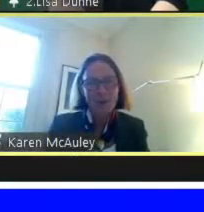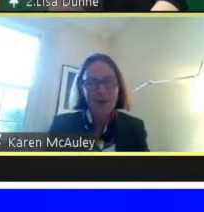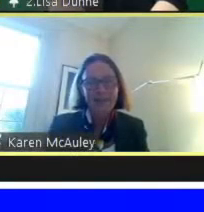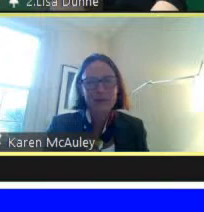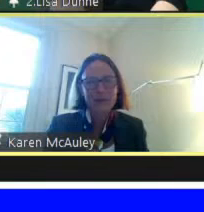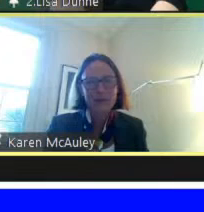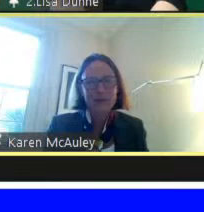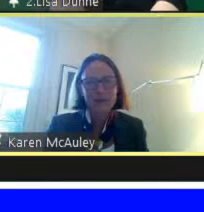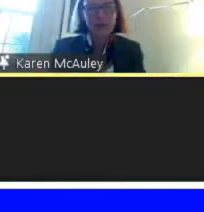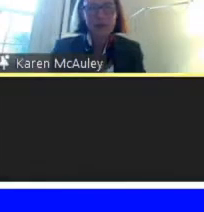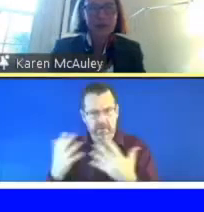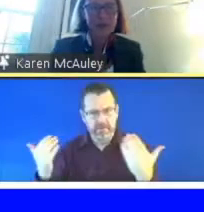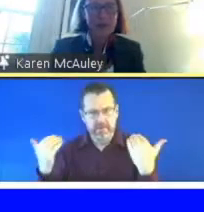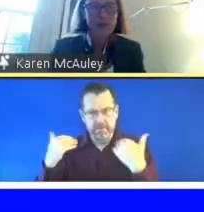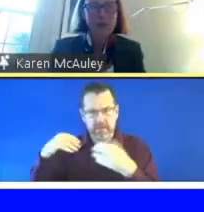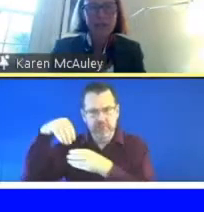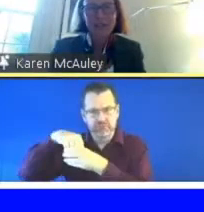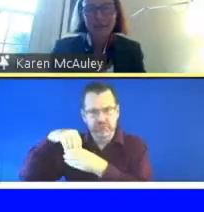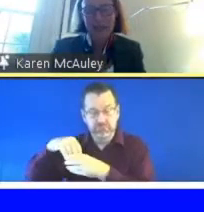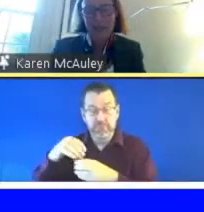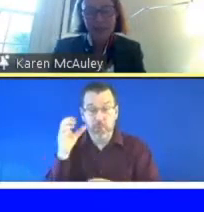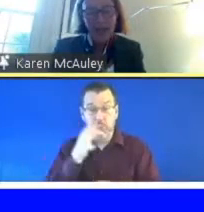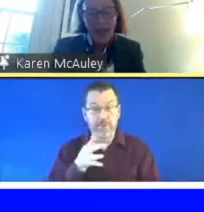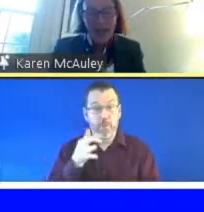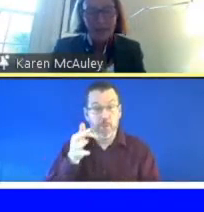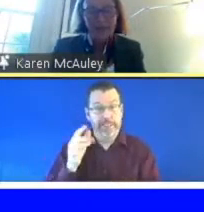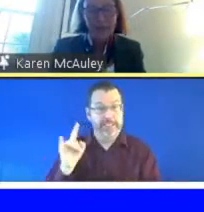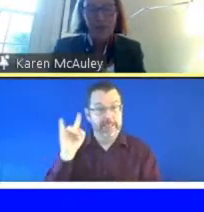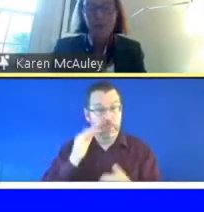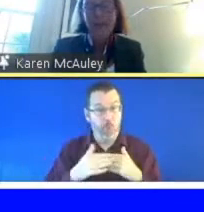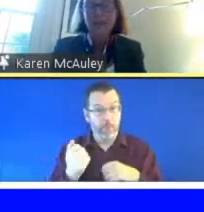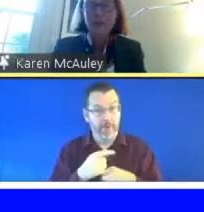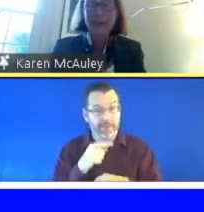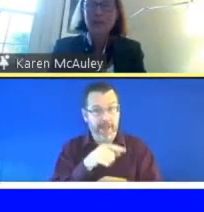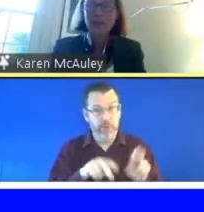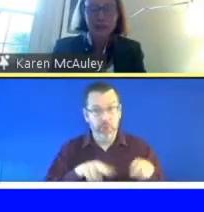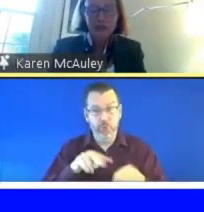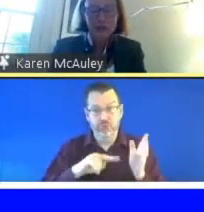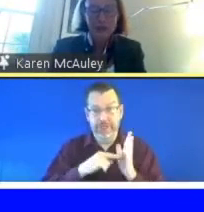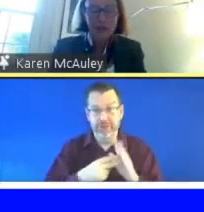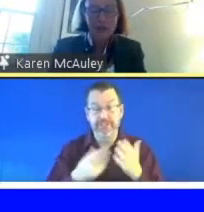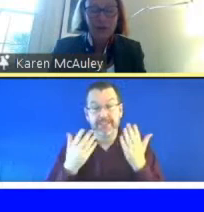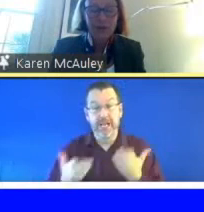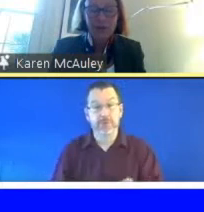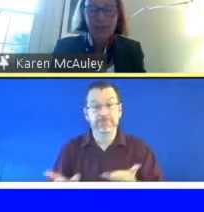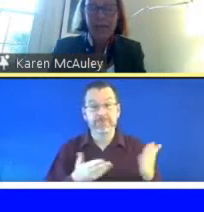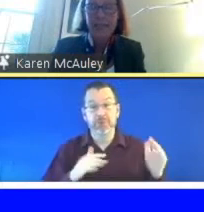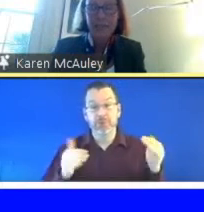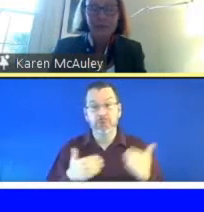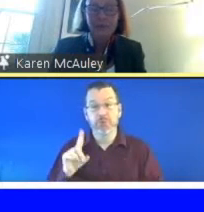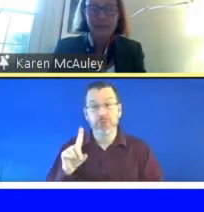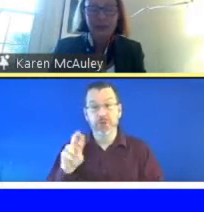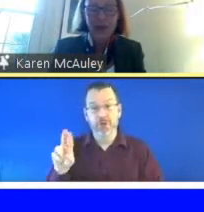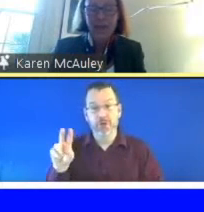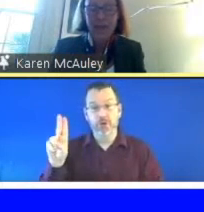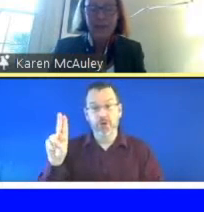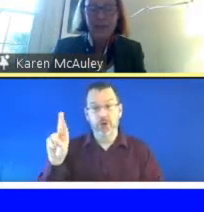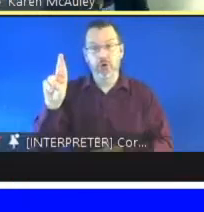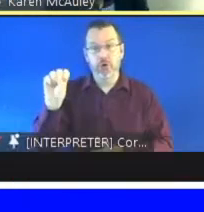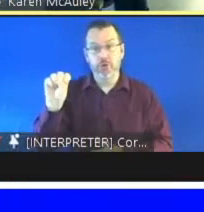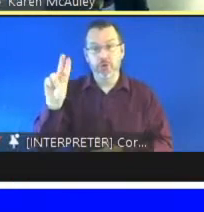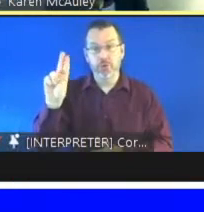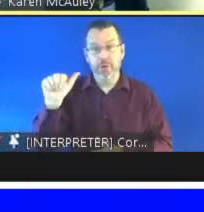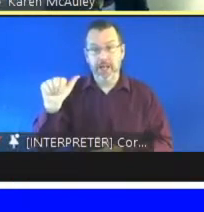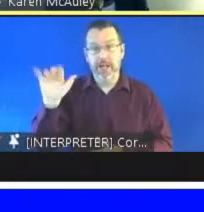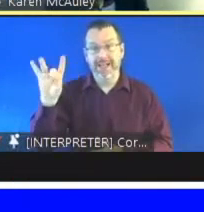to hearing more about these youth justice strategy the new one as it develops and it gives me great pleasure now to introduce dr ursula kilkelly professor and